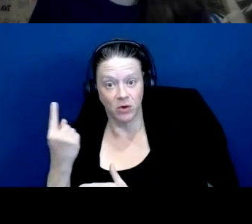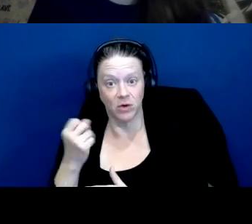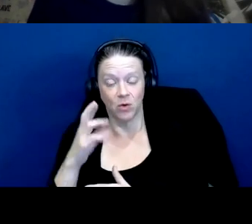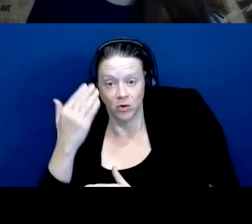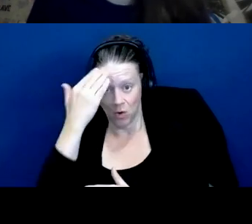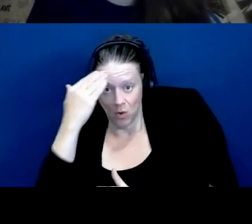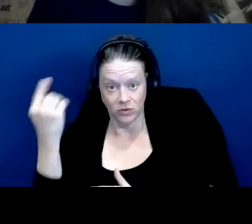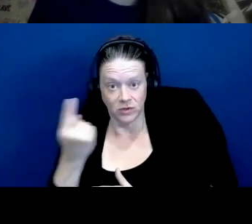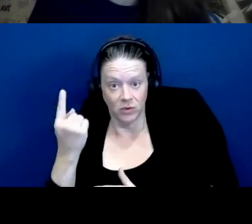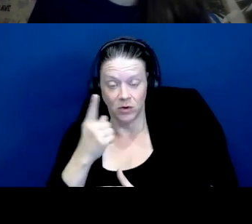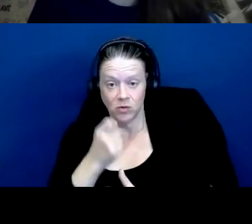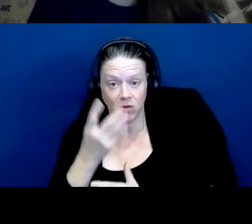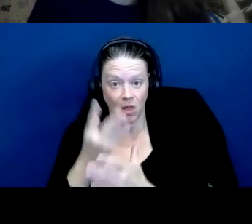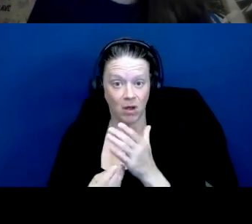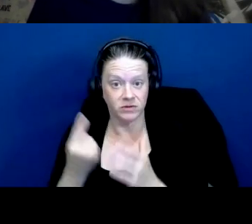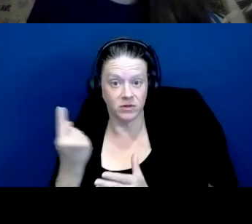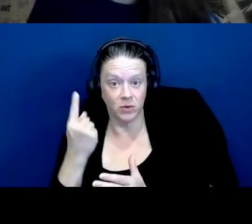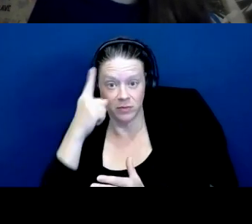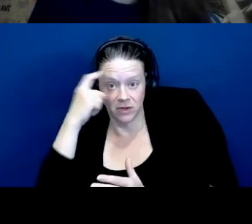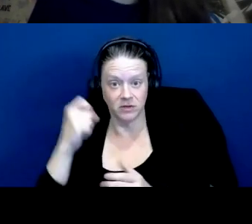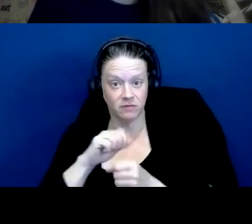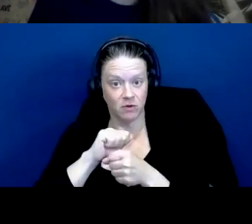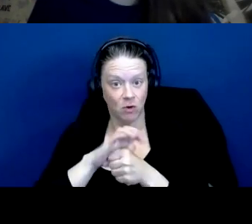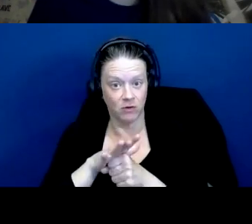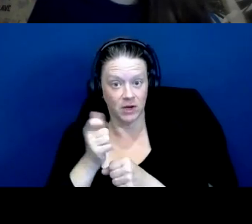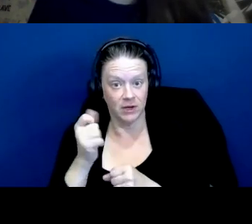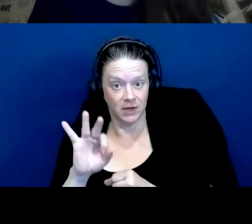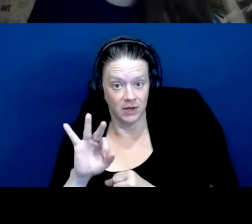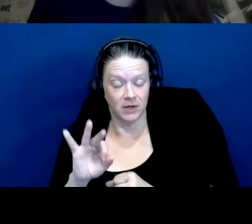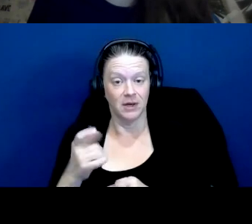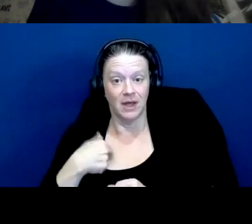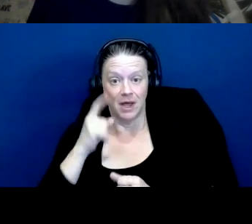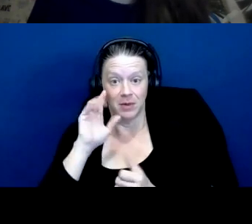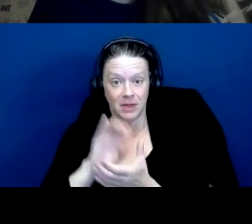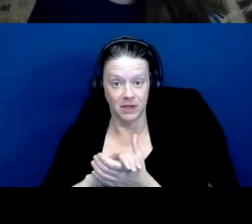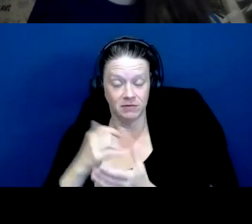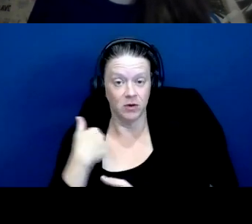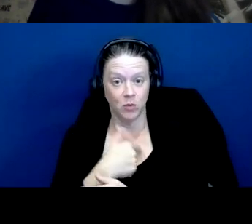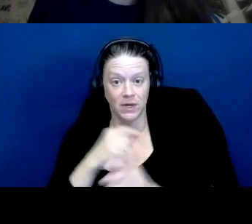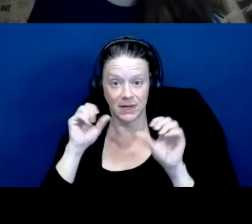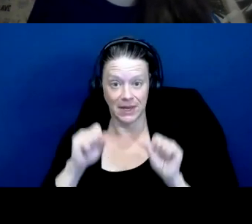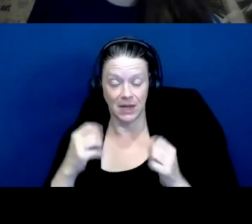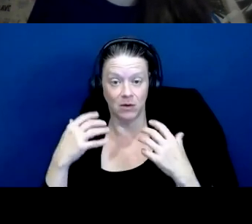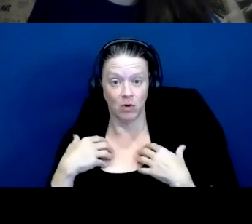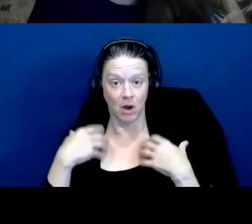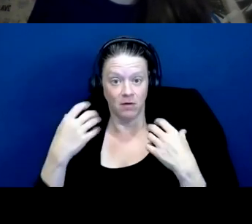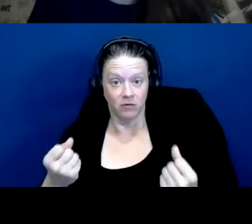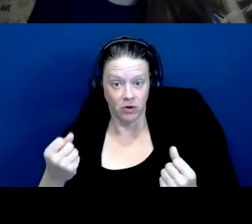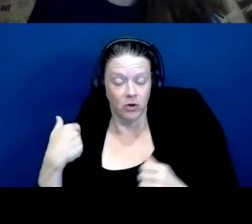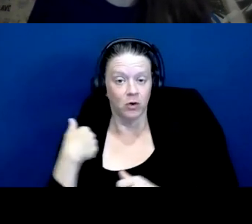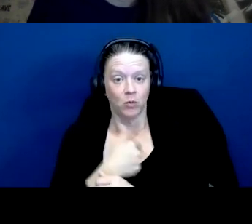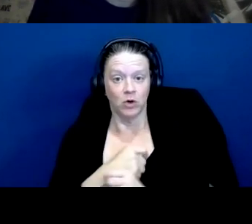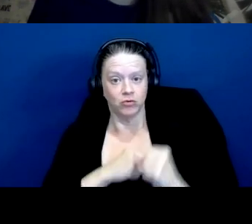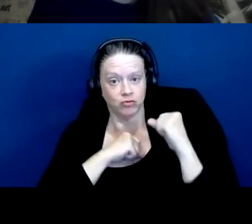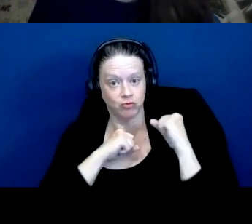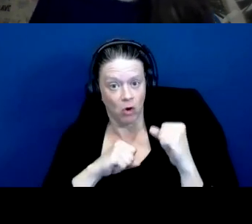someone because of COVID-19. And I believe that together we can recover and that we are strong and resilient and we can